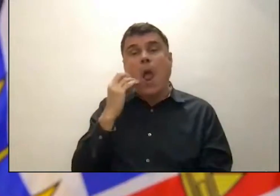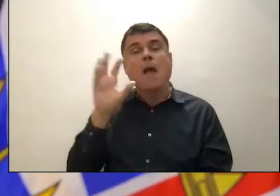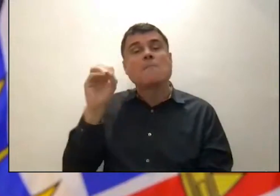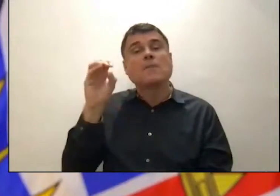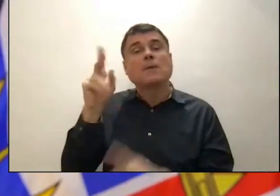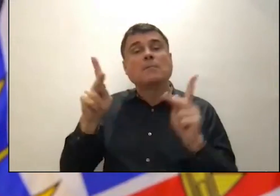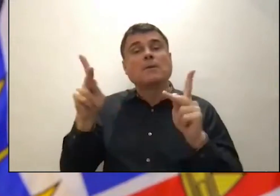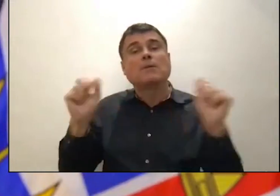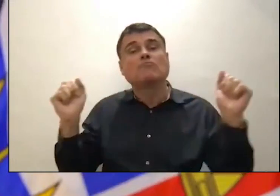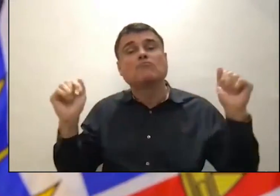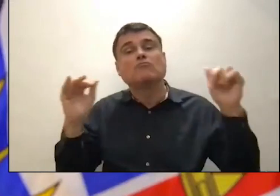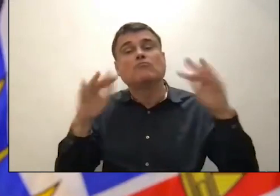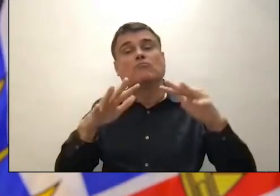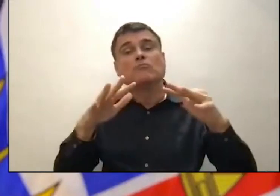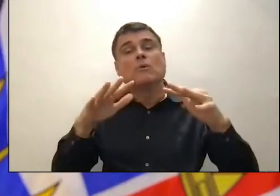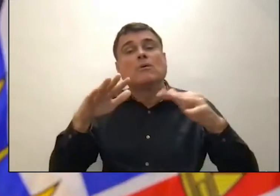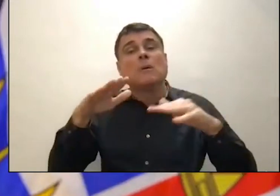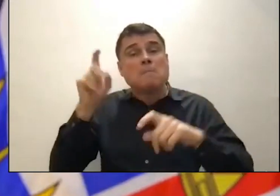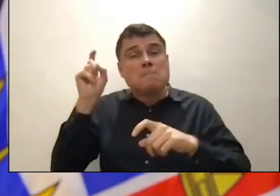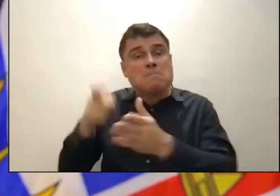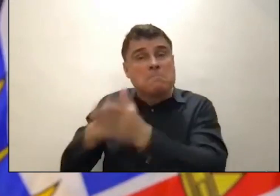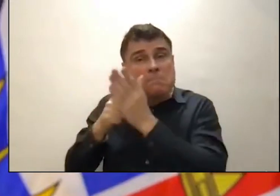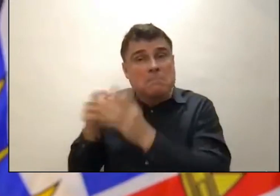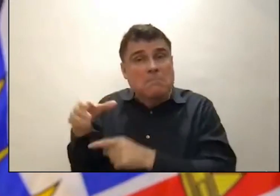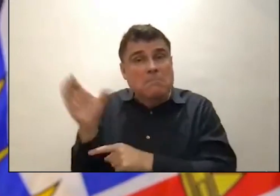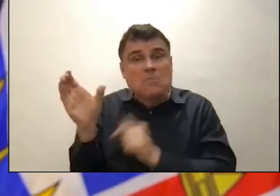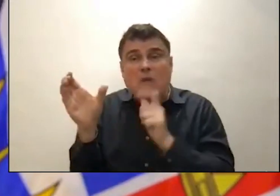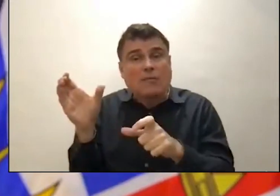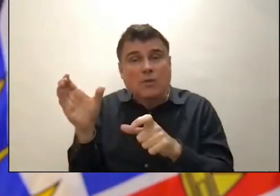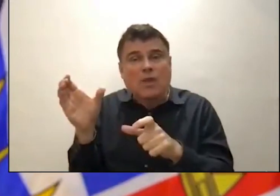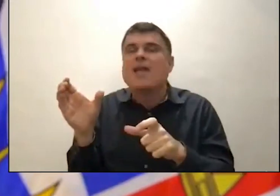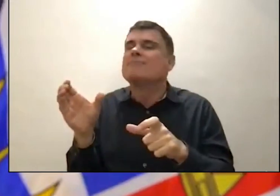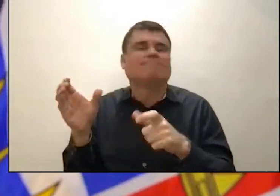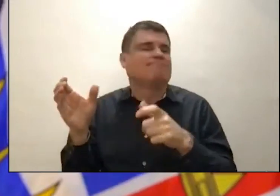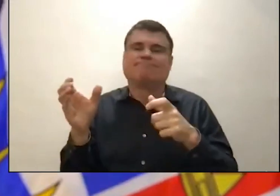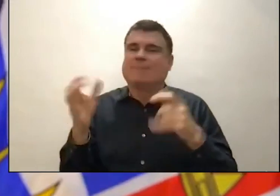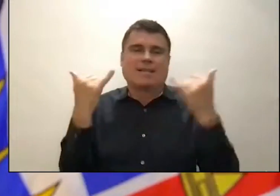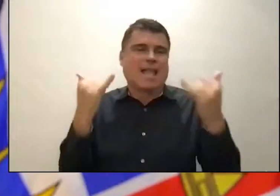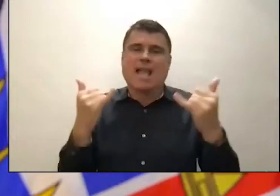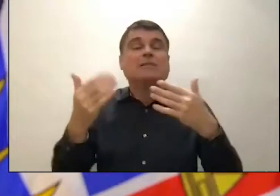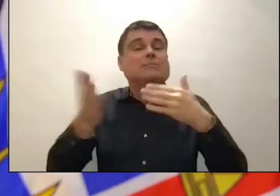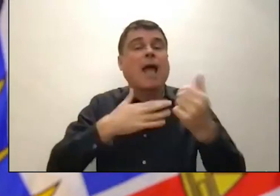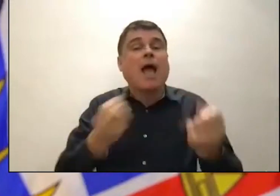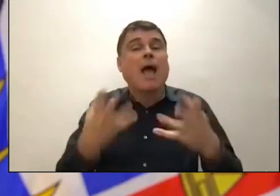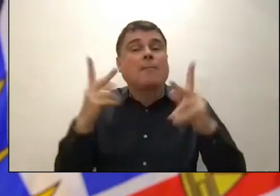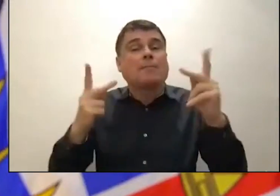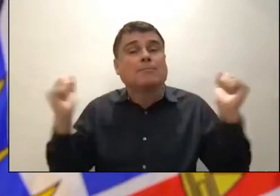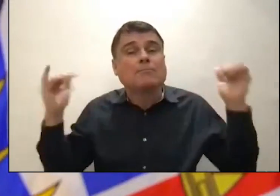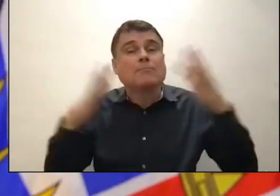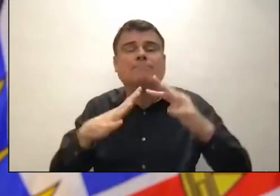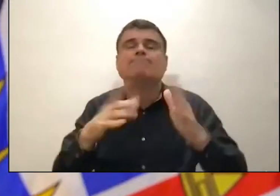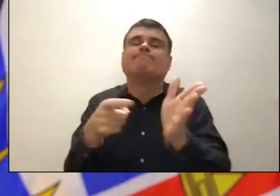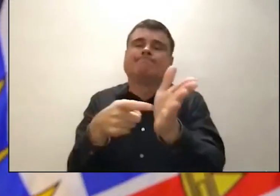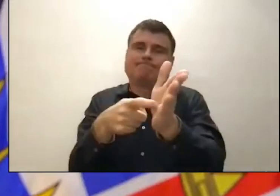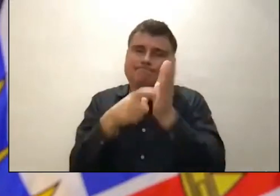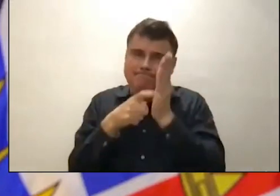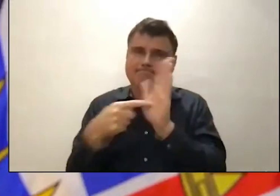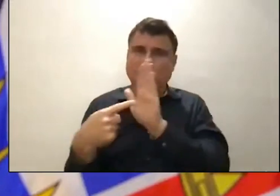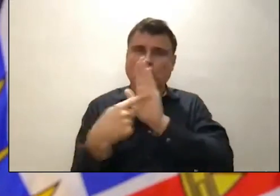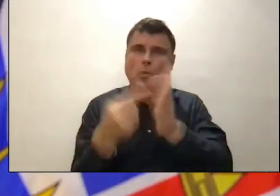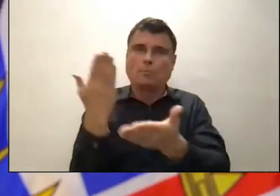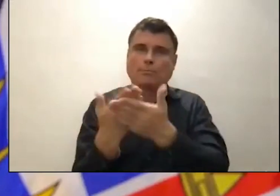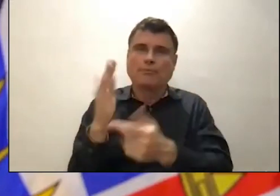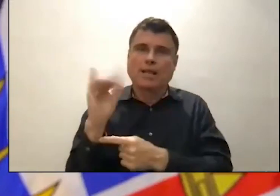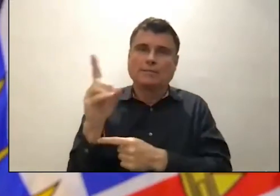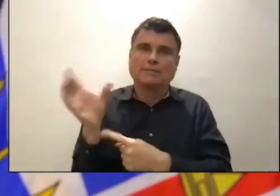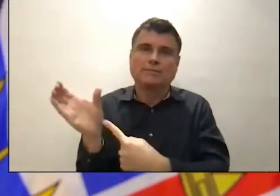which has been the case for the last few months. In addition, we need to step up our scanning of the QR code. We know